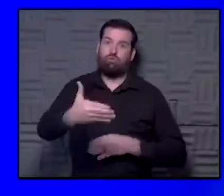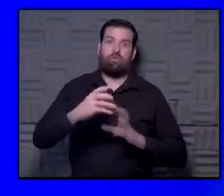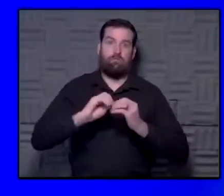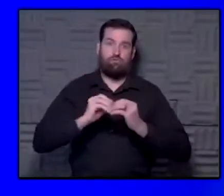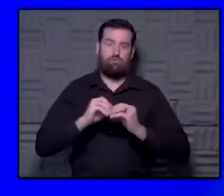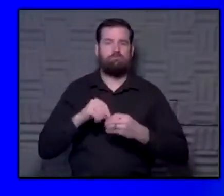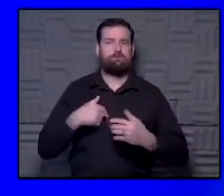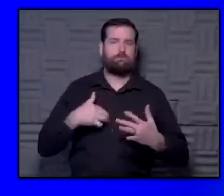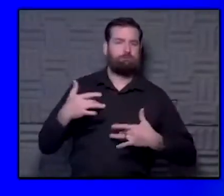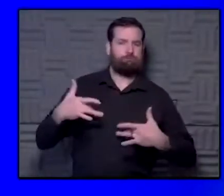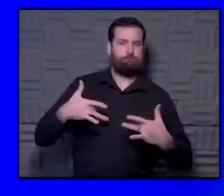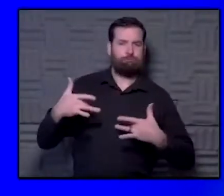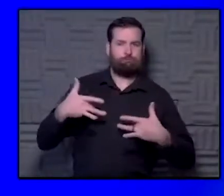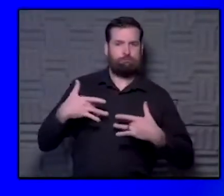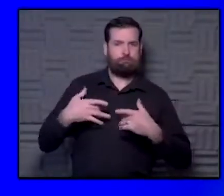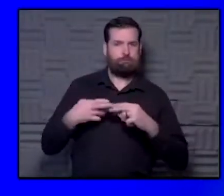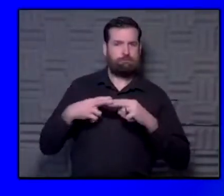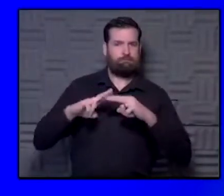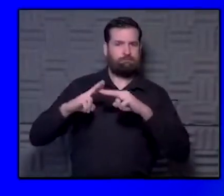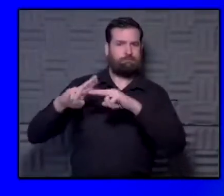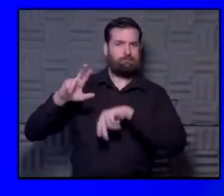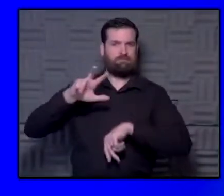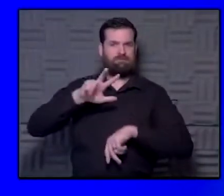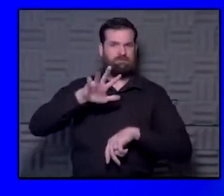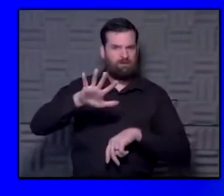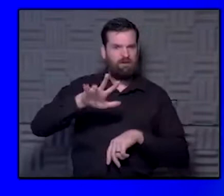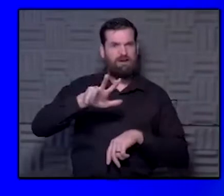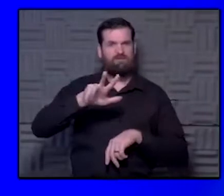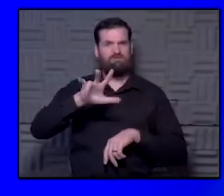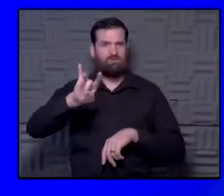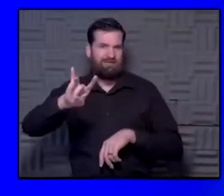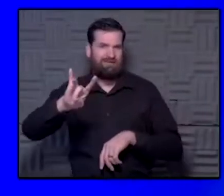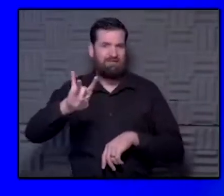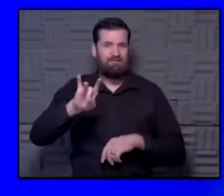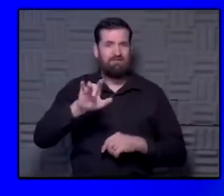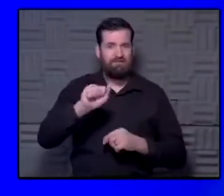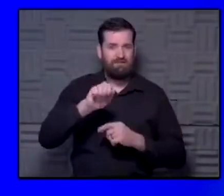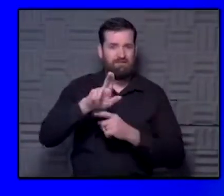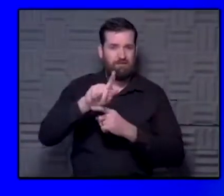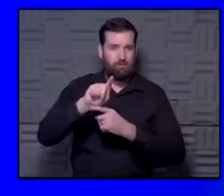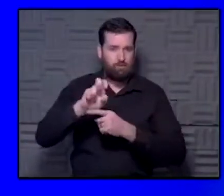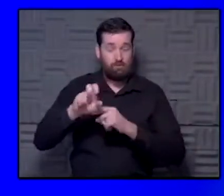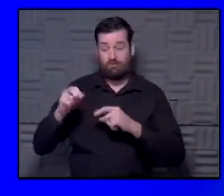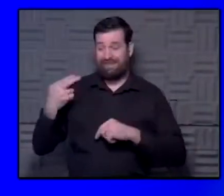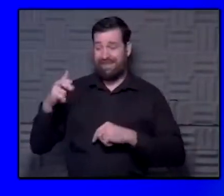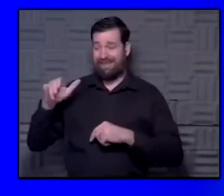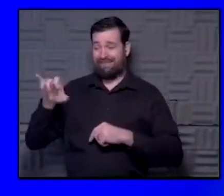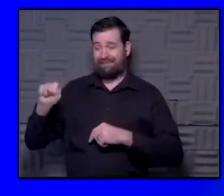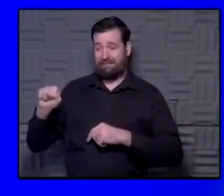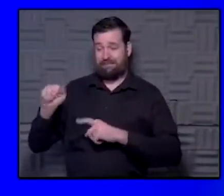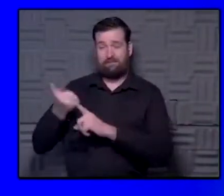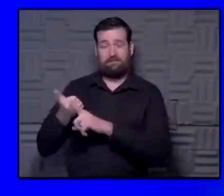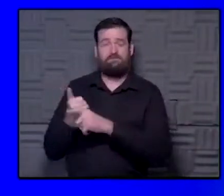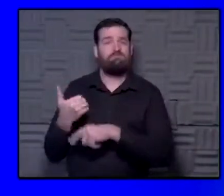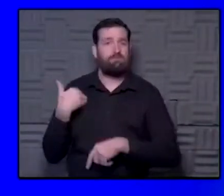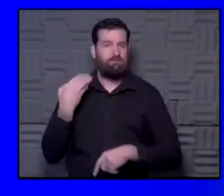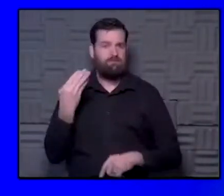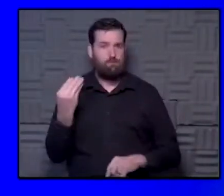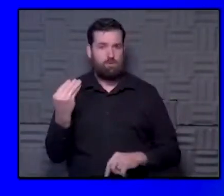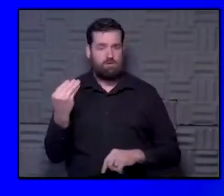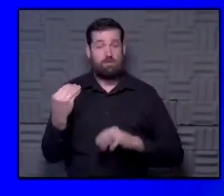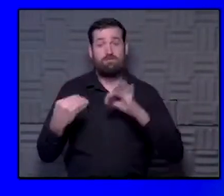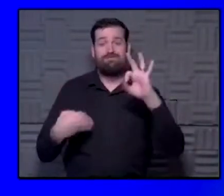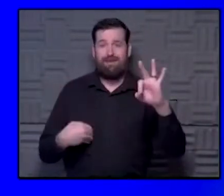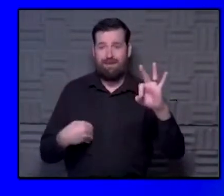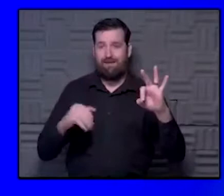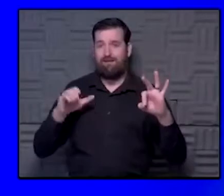We were getting concerned when we were up to 35 or 38 acute infections. Hays does have 14 with 9